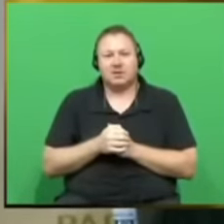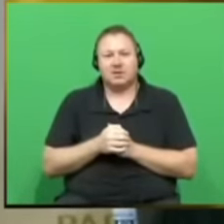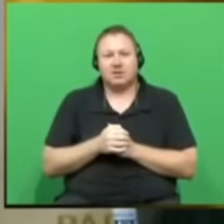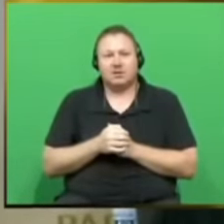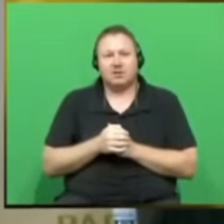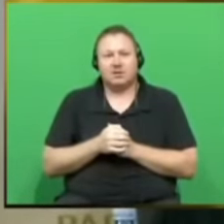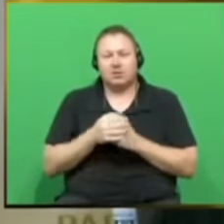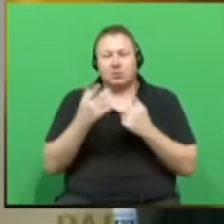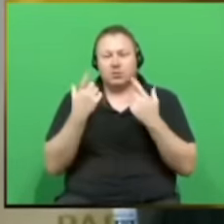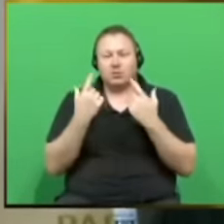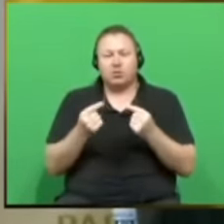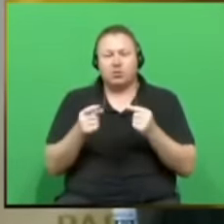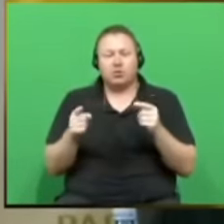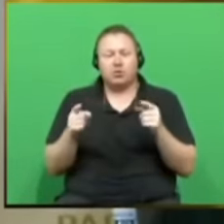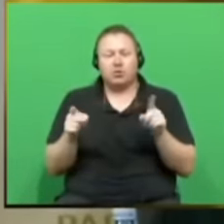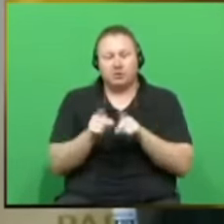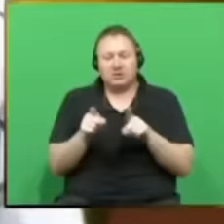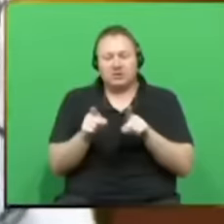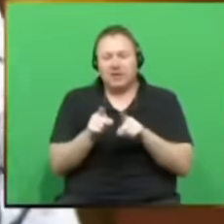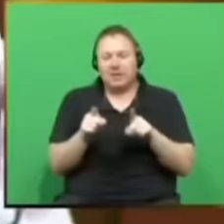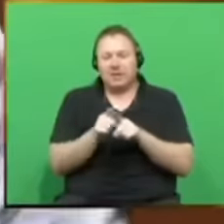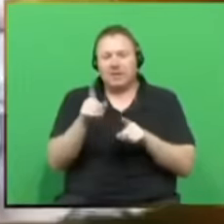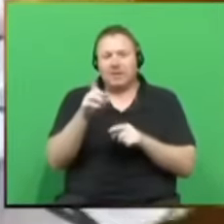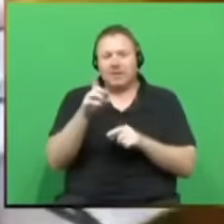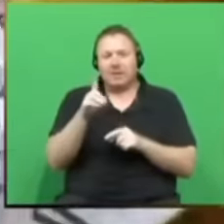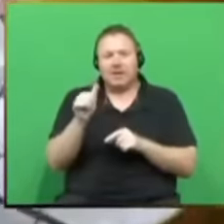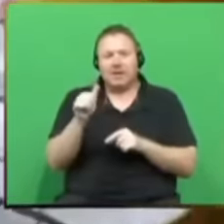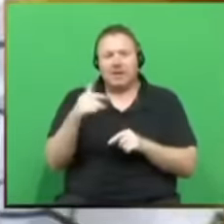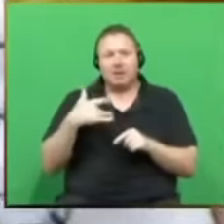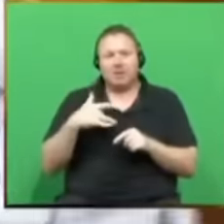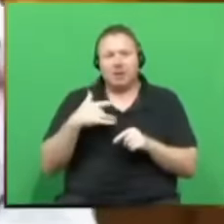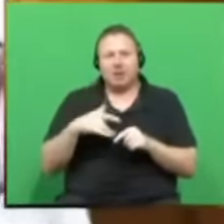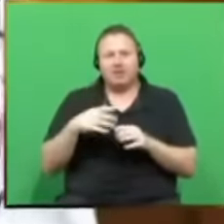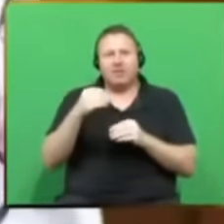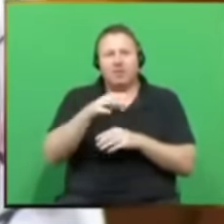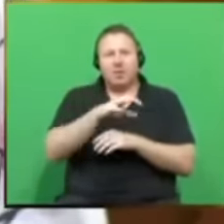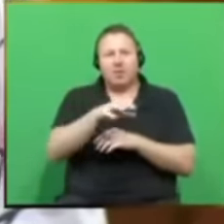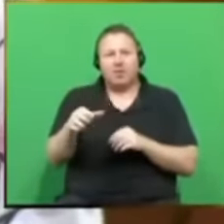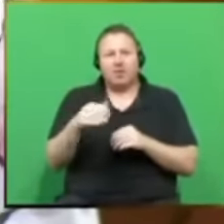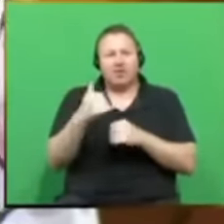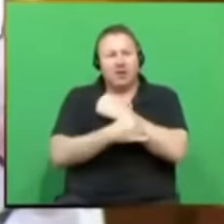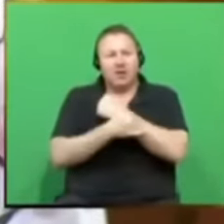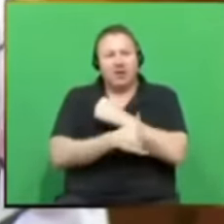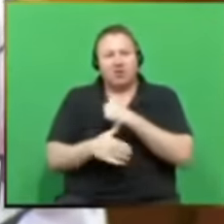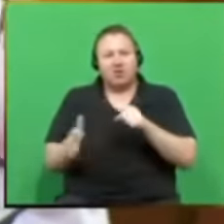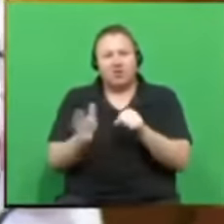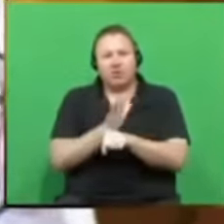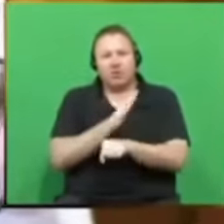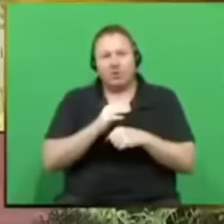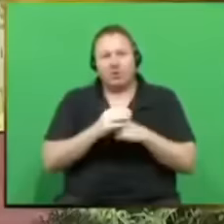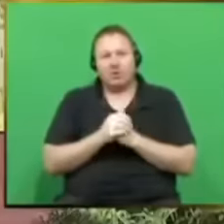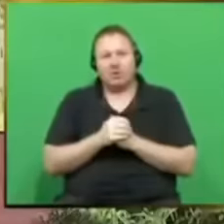what happens in DA-run municipalities and province across the whole country.